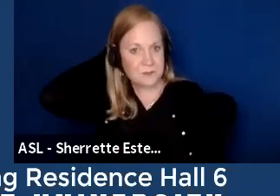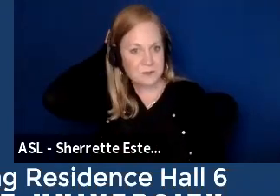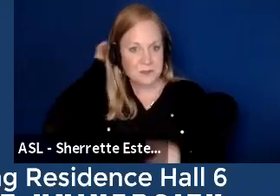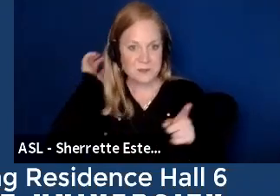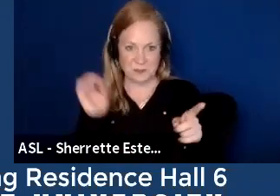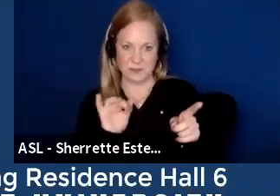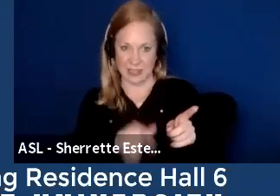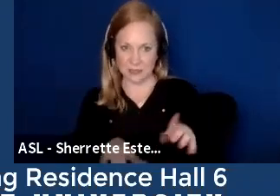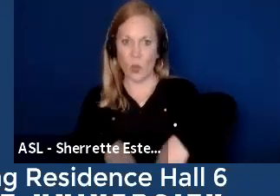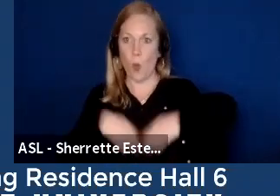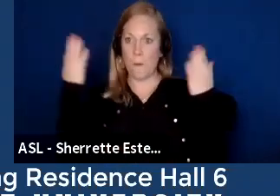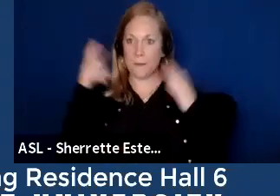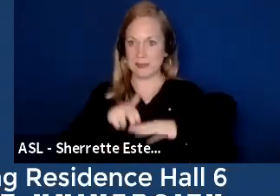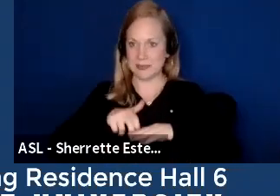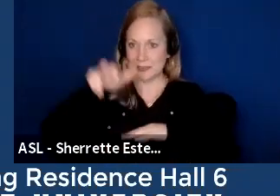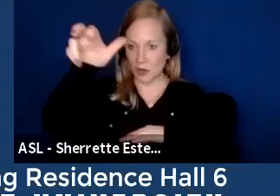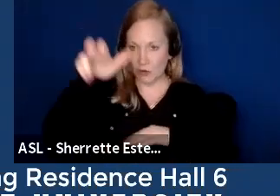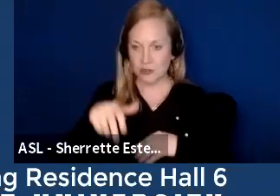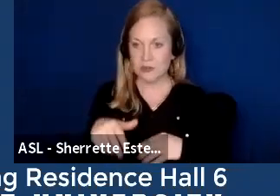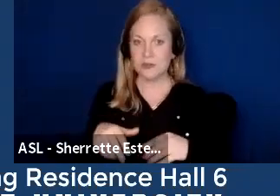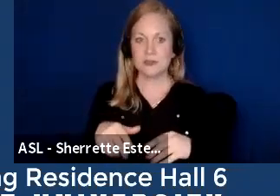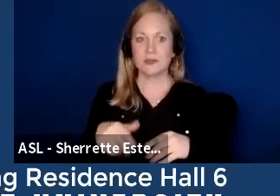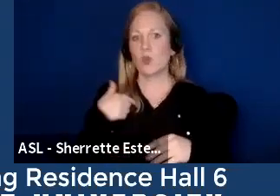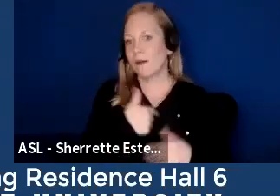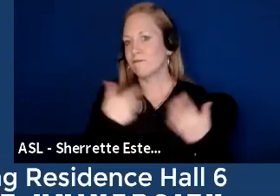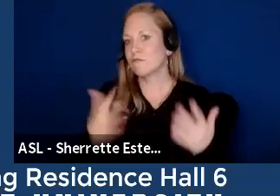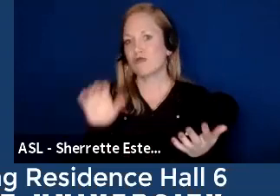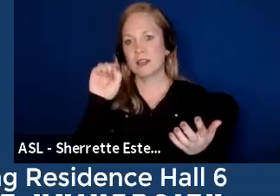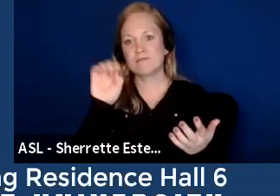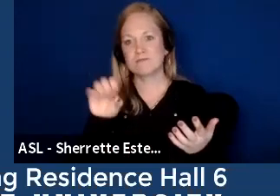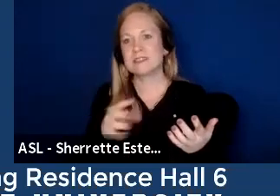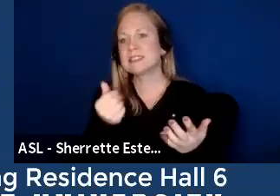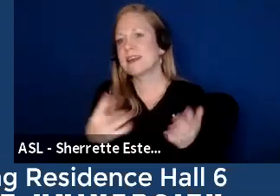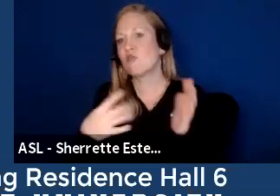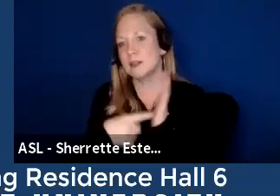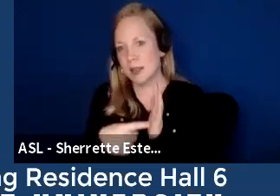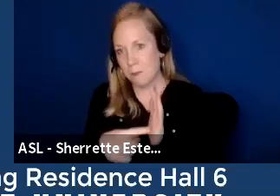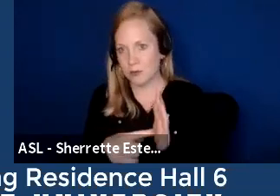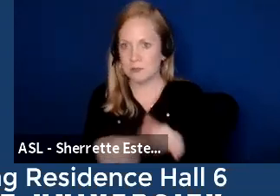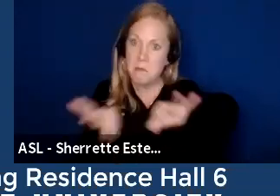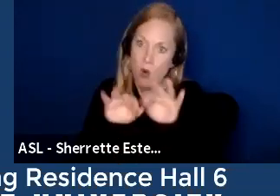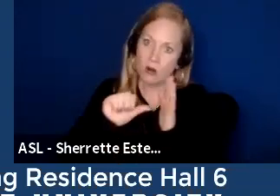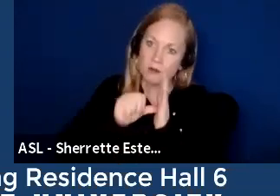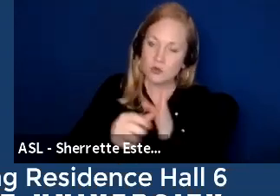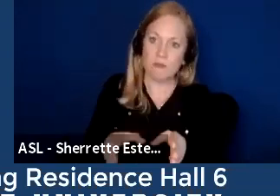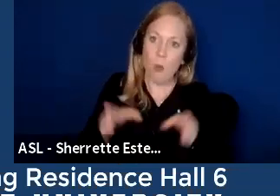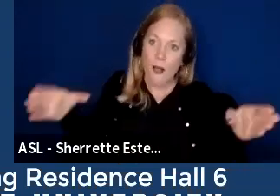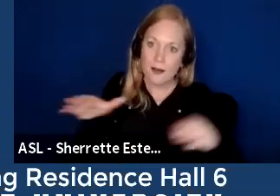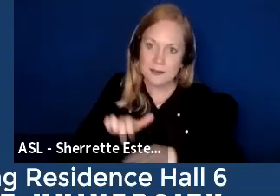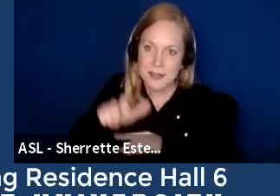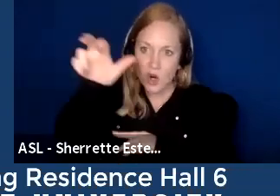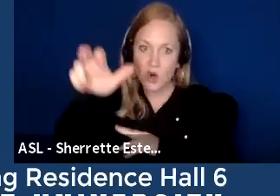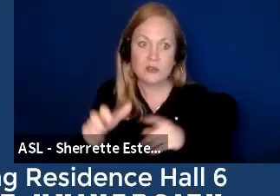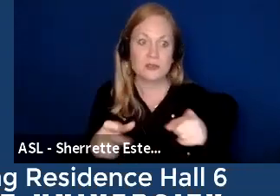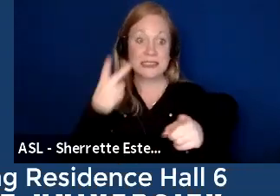large open stair, and we've had a number of examples in this presentation where having a wide stair, you'll notice that the